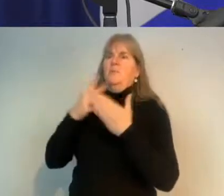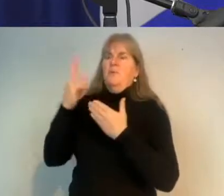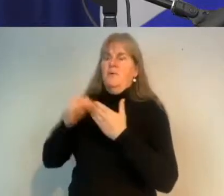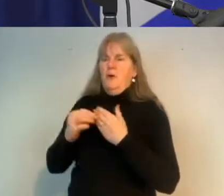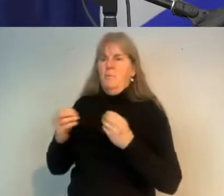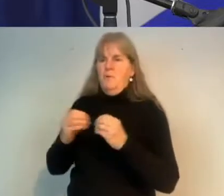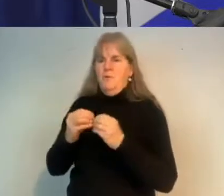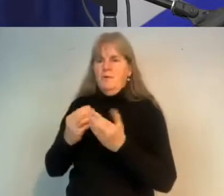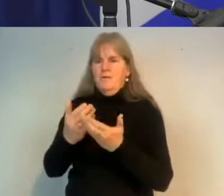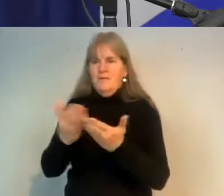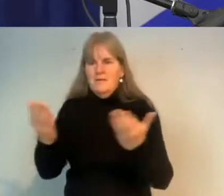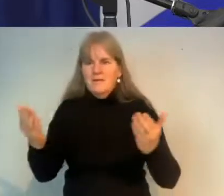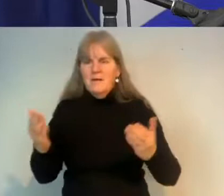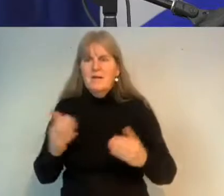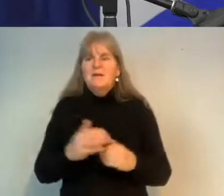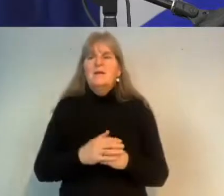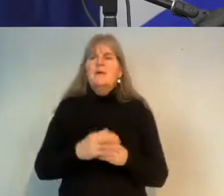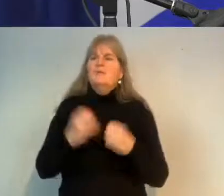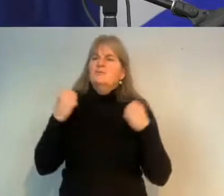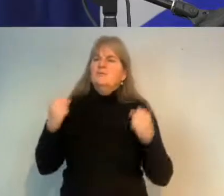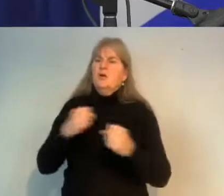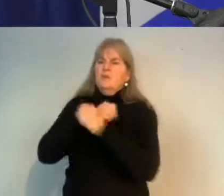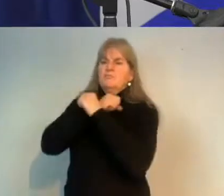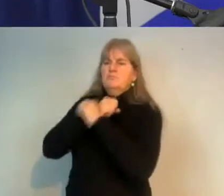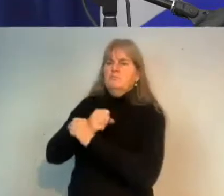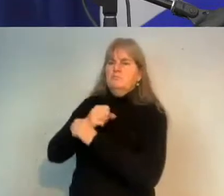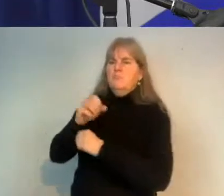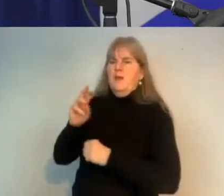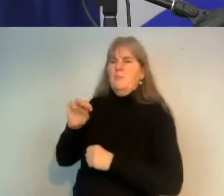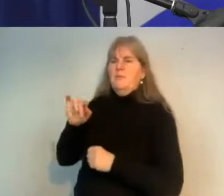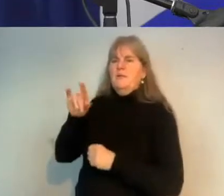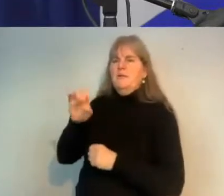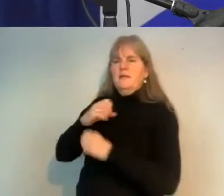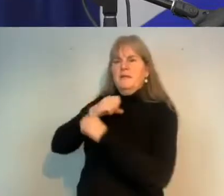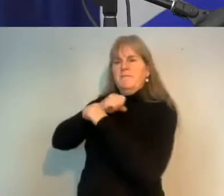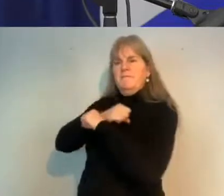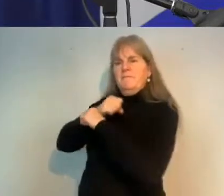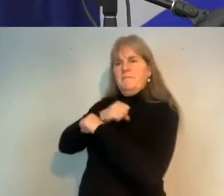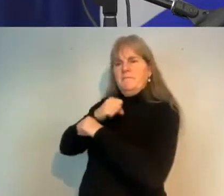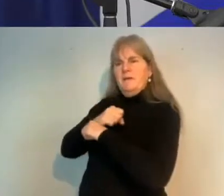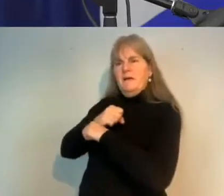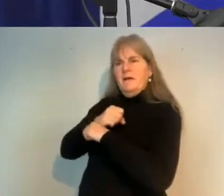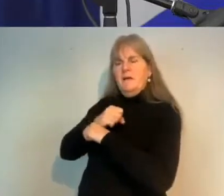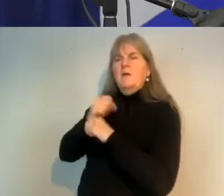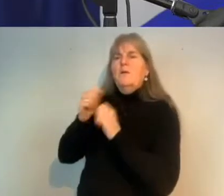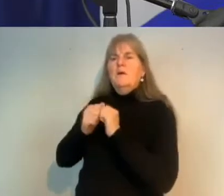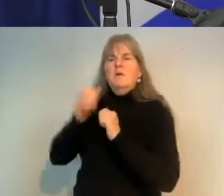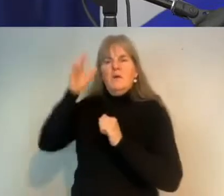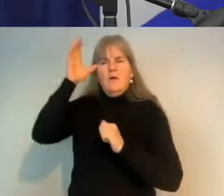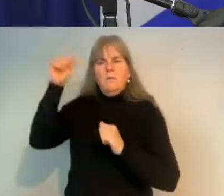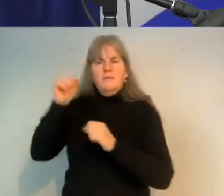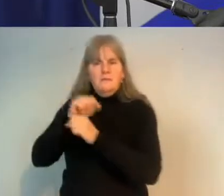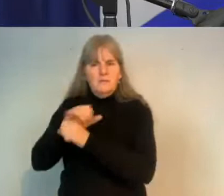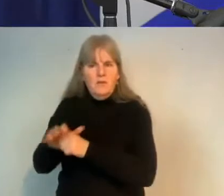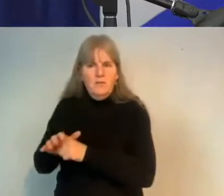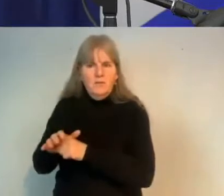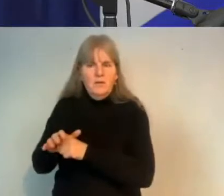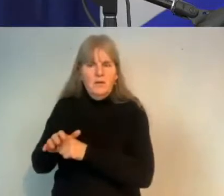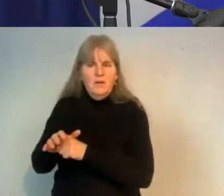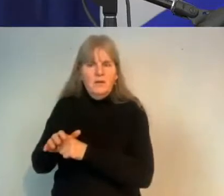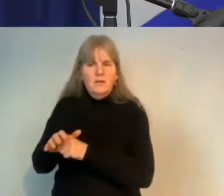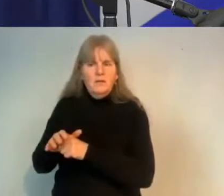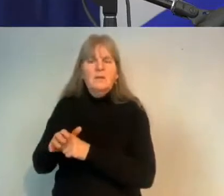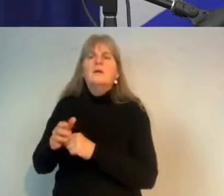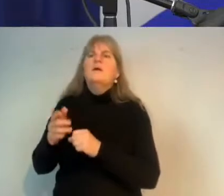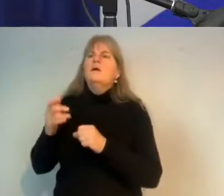with that strong immunity, it also means that with common COVID sense, we can reduce the measures that are